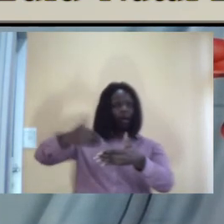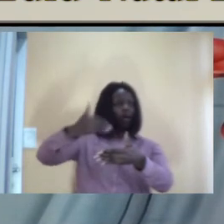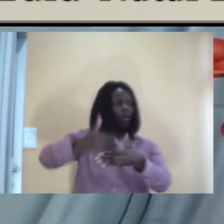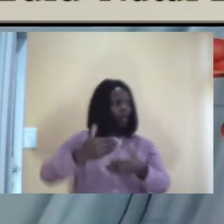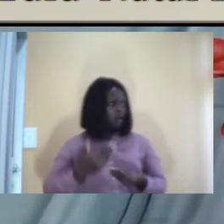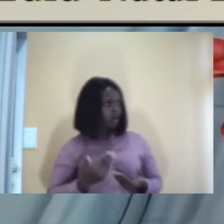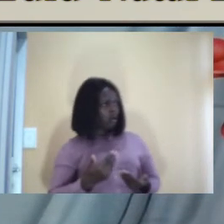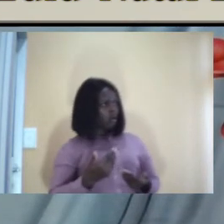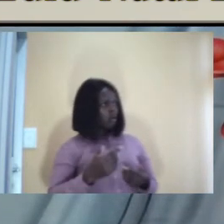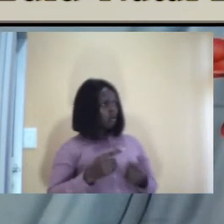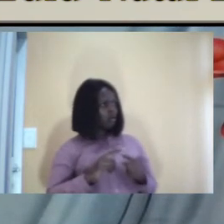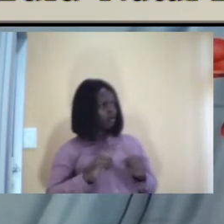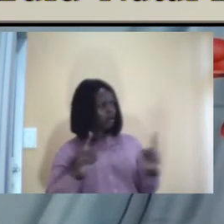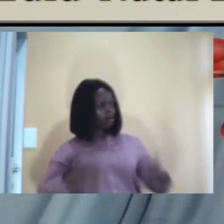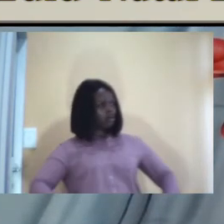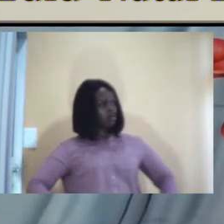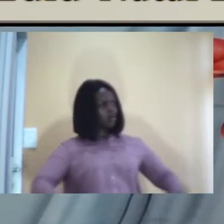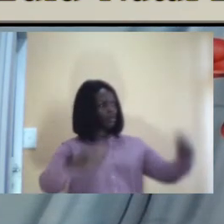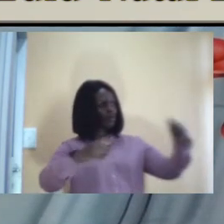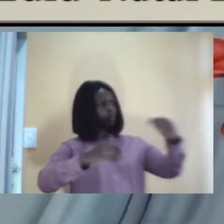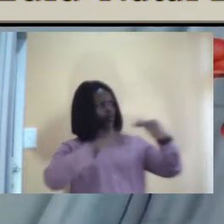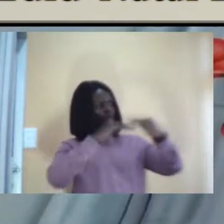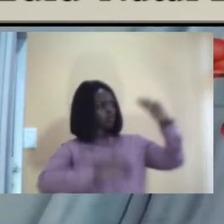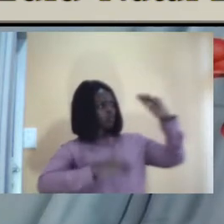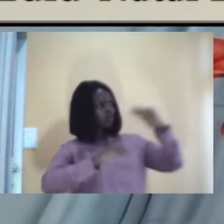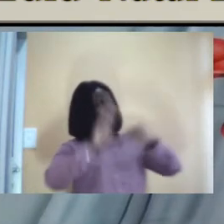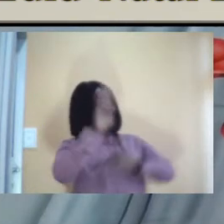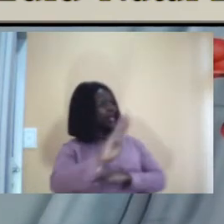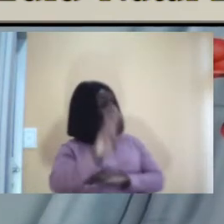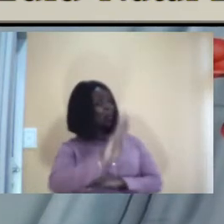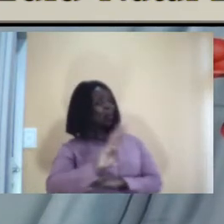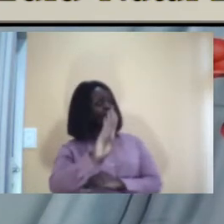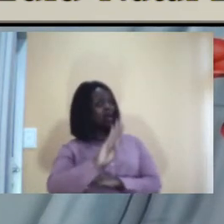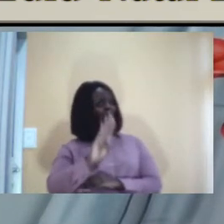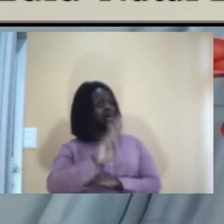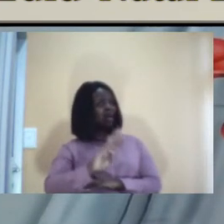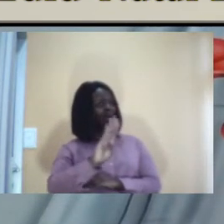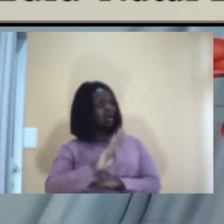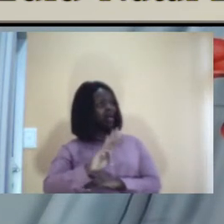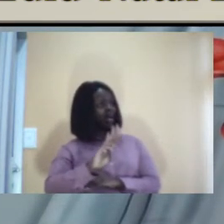It has underspended by almost a billion rand.